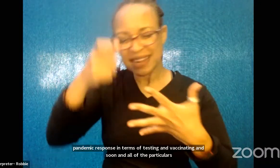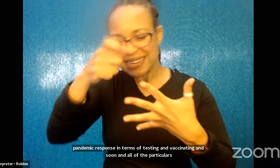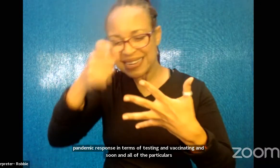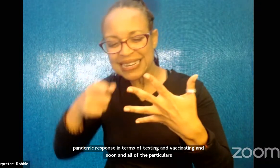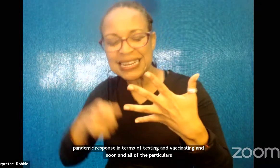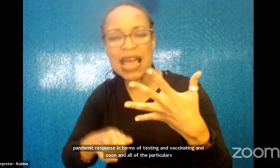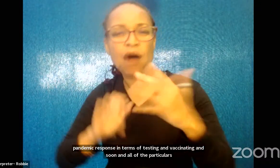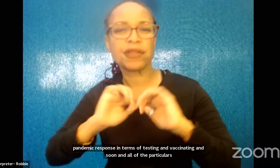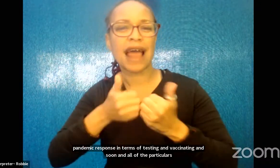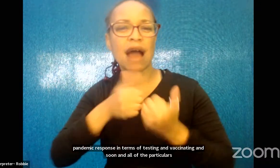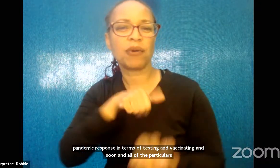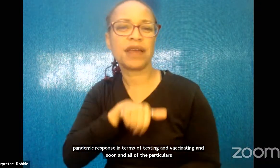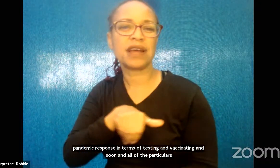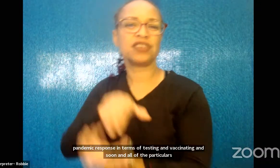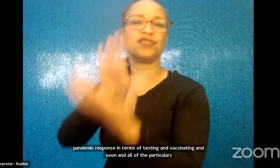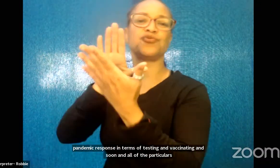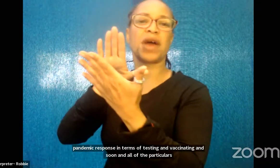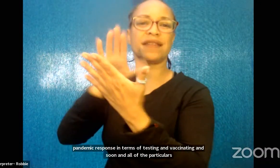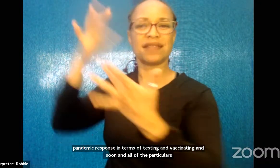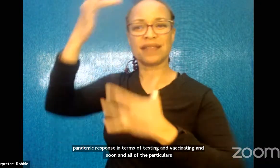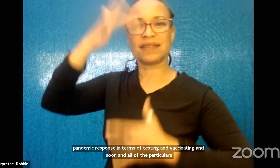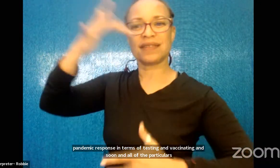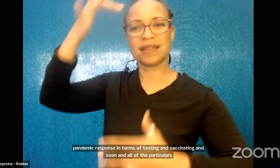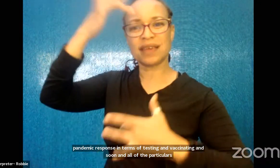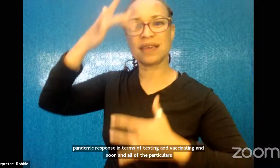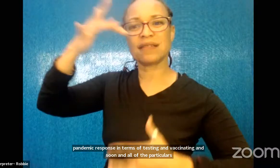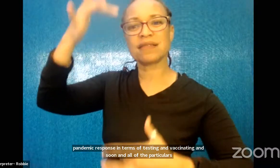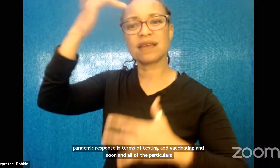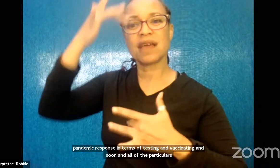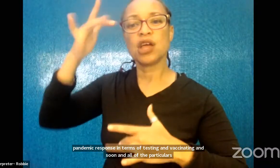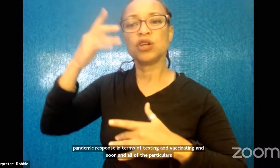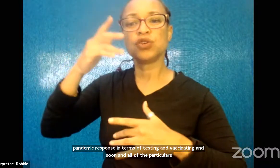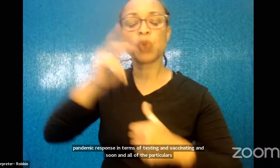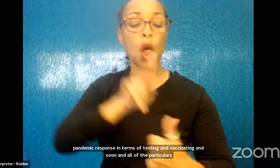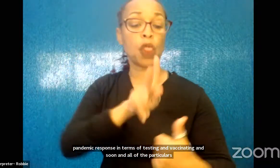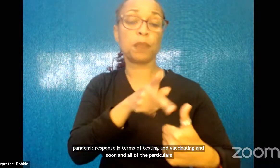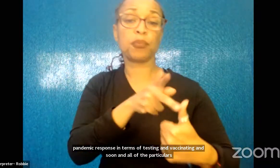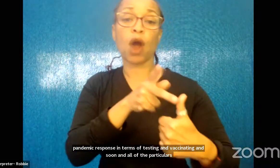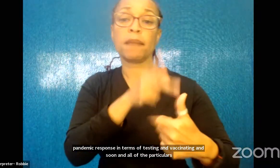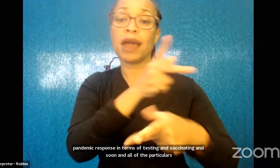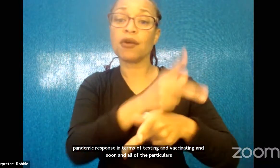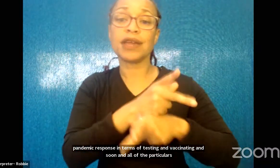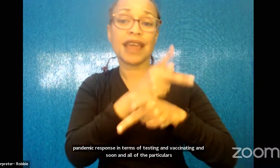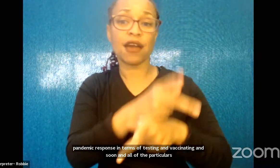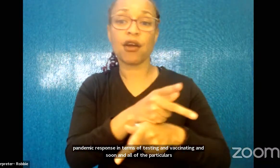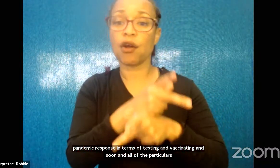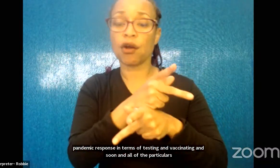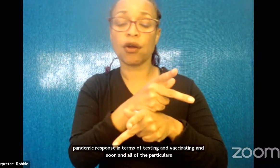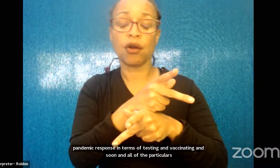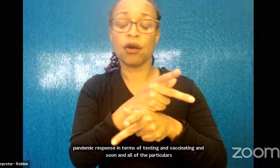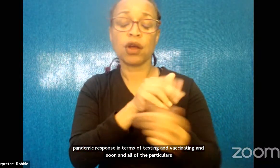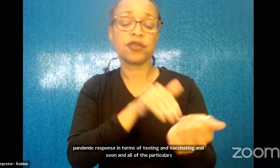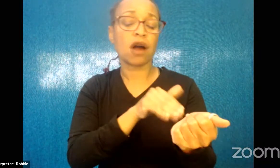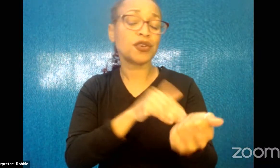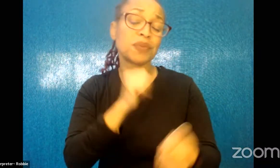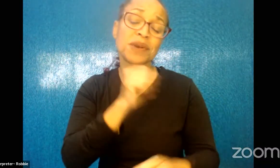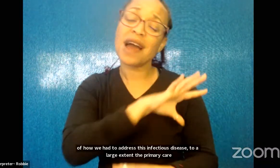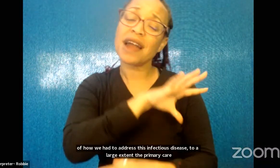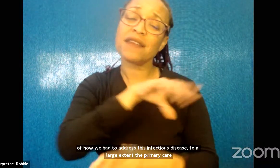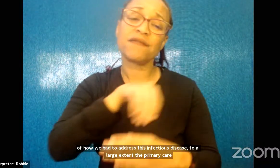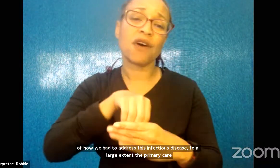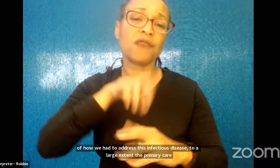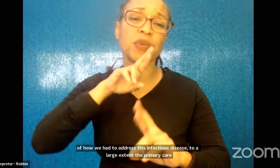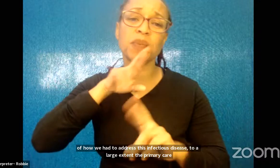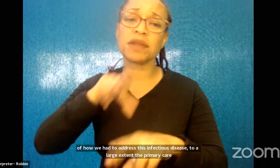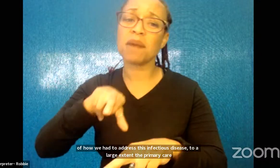infectious disease, to a large extent, the primary care providers were not really involved in the response.